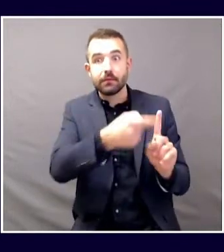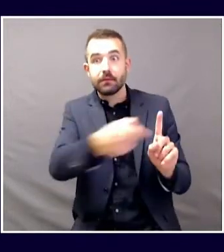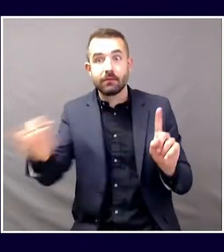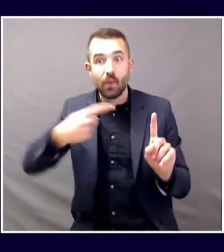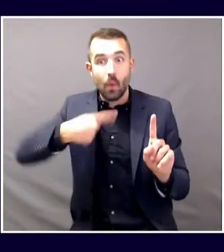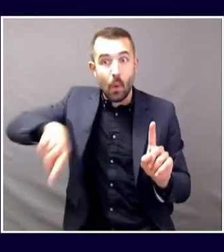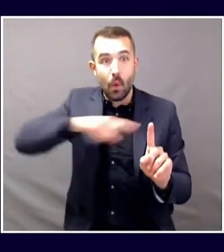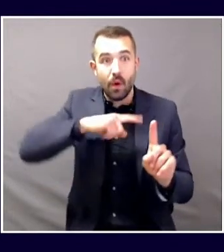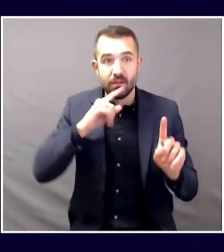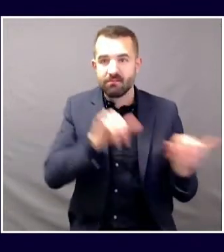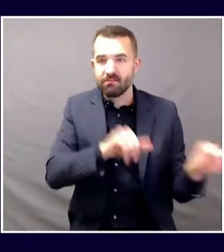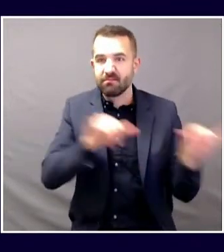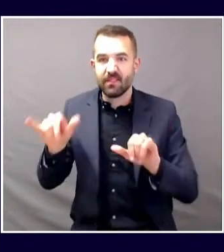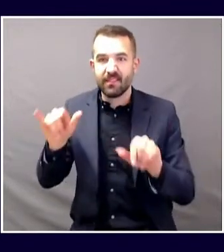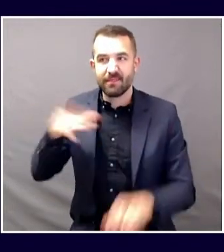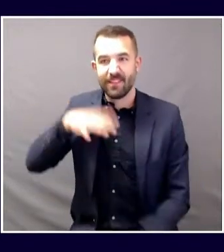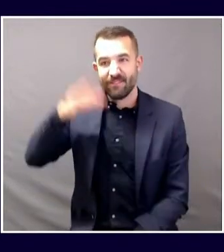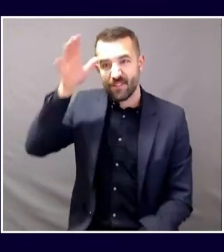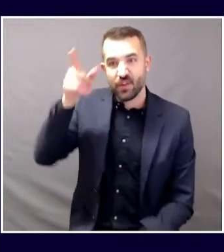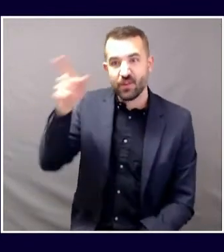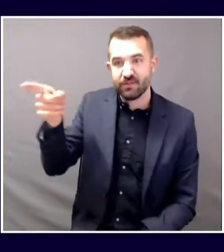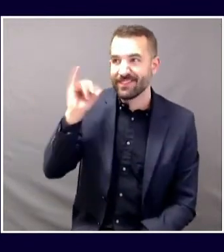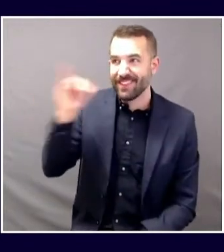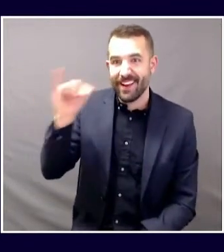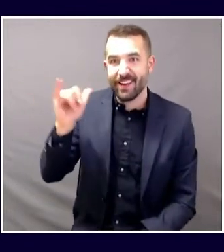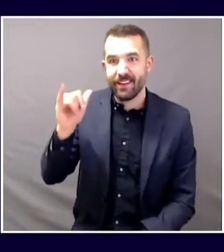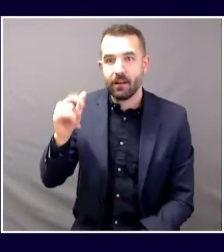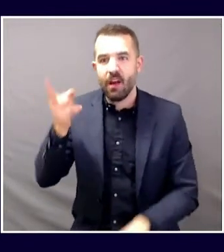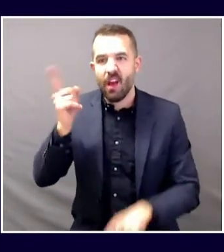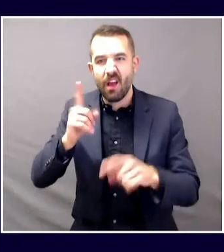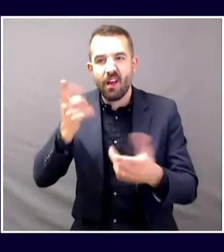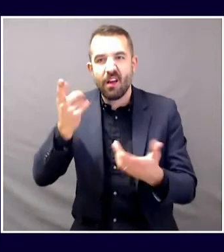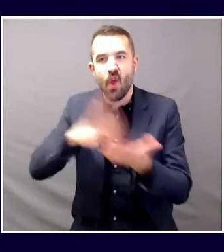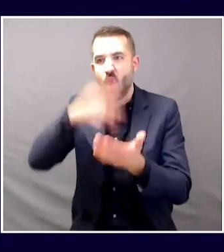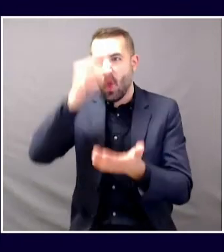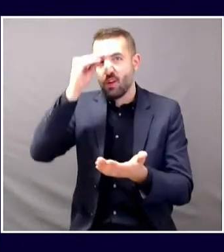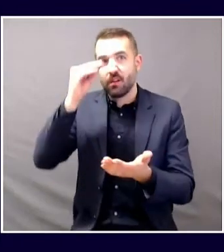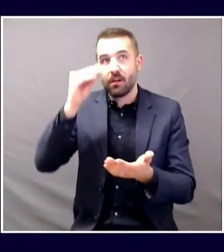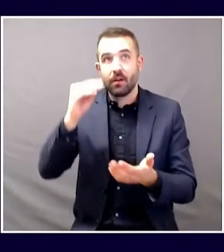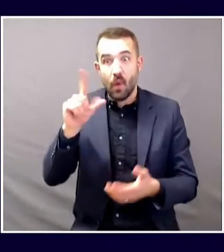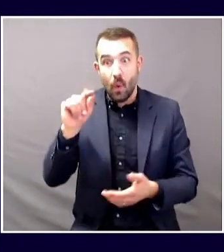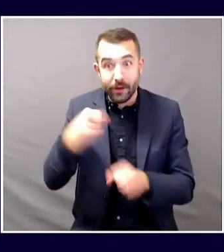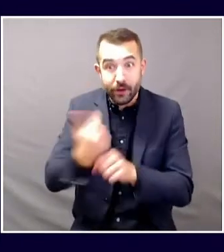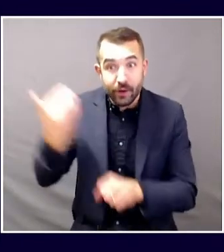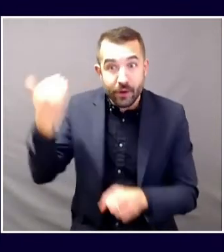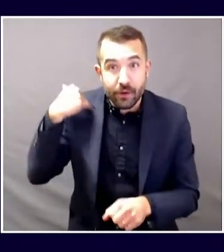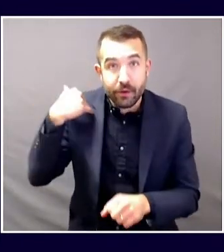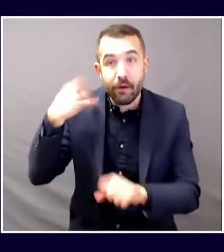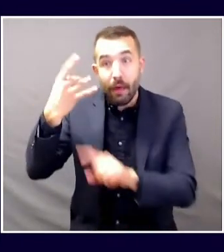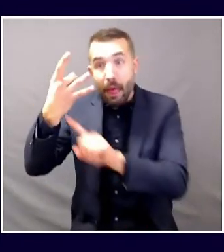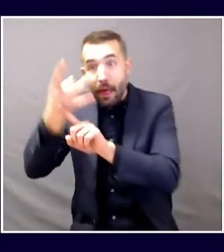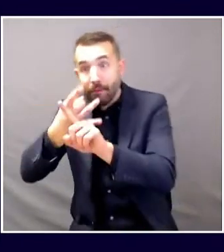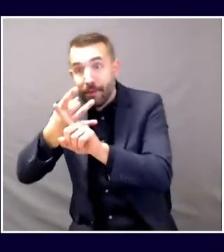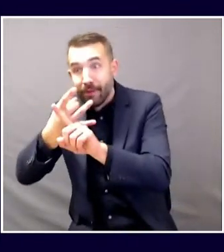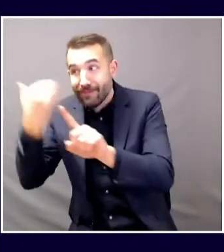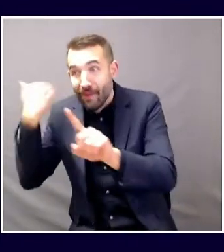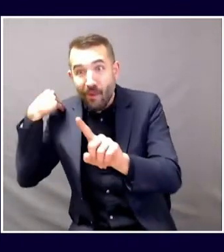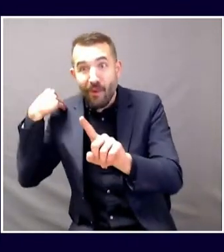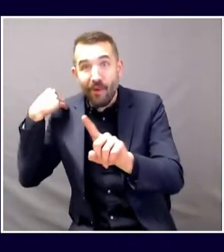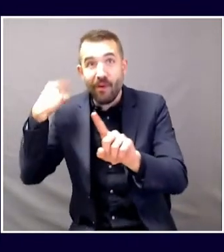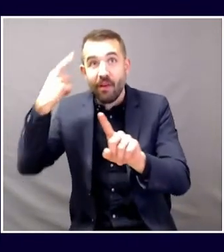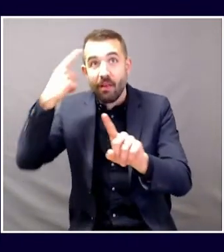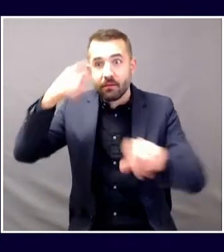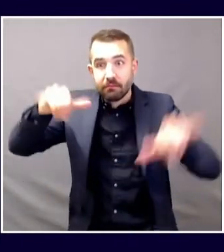still thinking that what was true 20 years ago or even 8 months ago is still true today. And